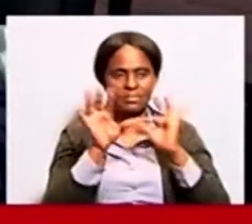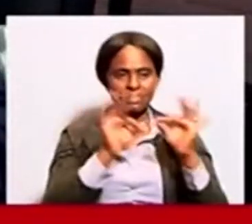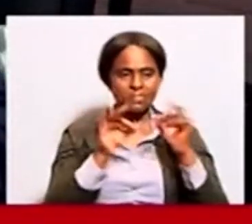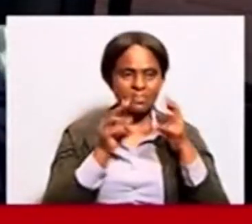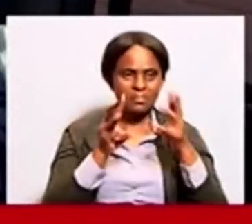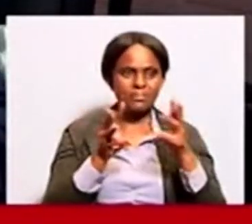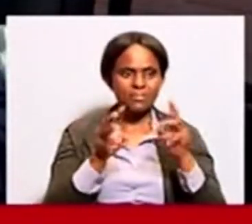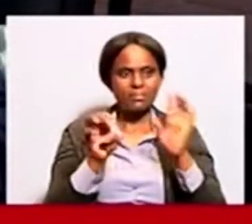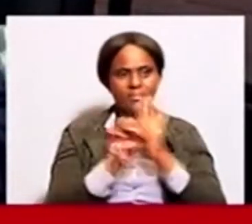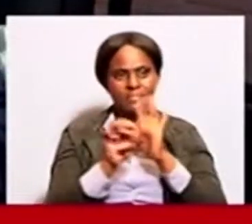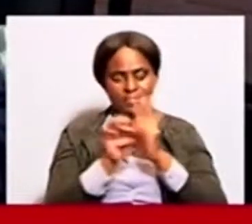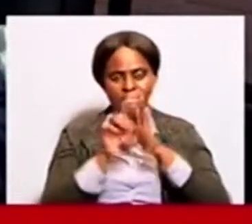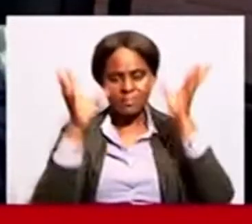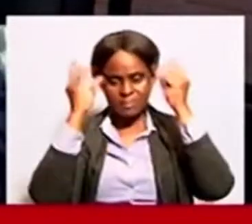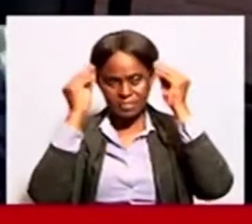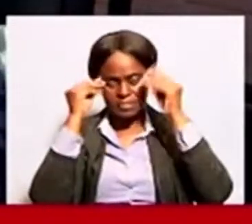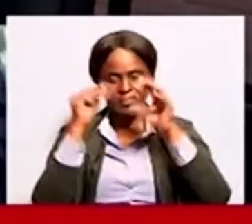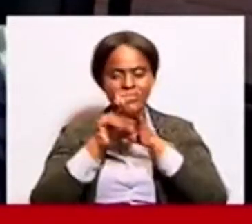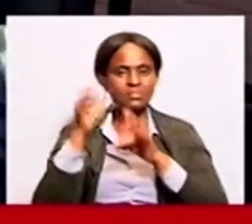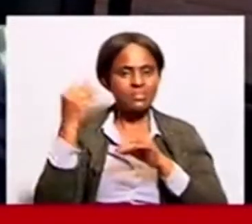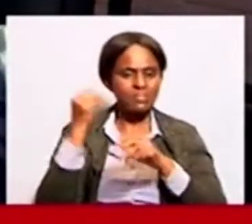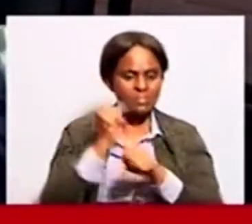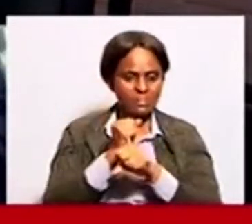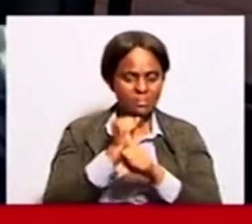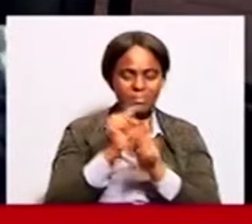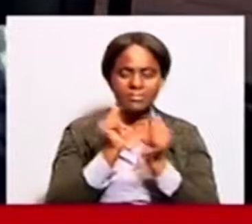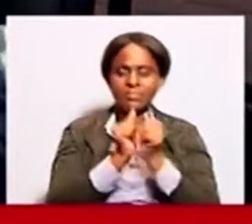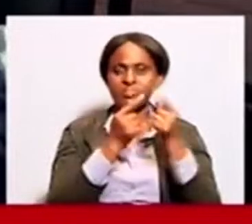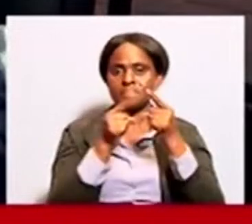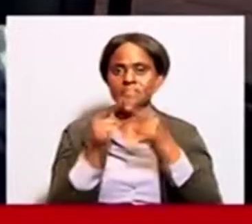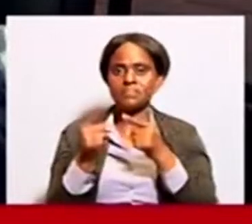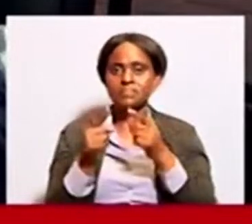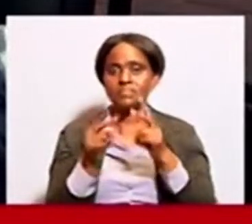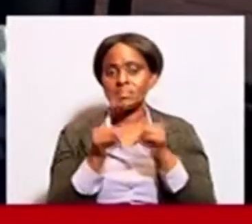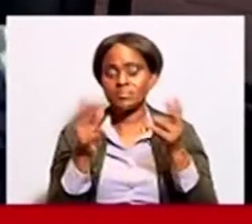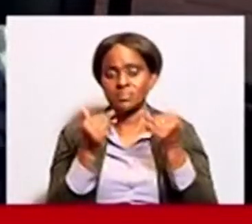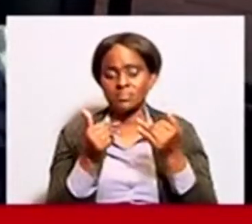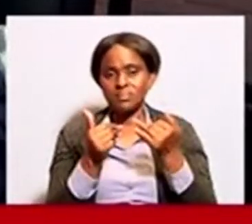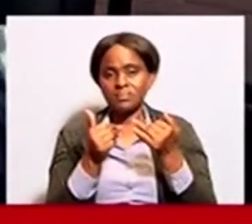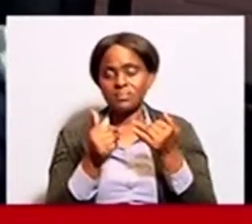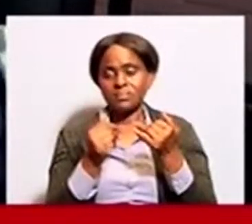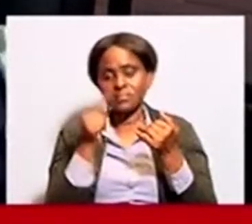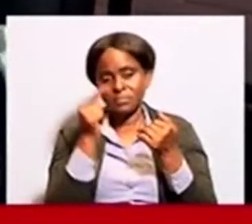like experience in past works and so on and so forth? So,